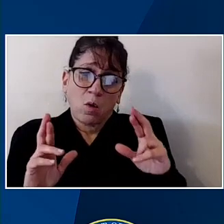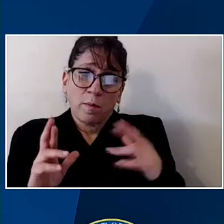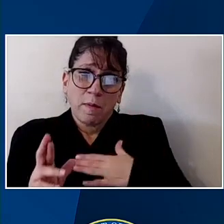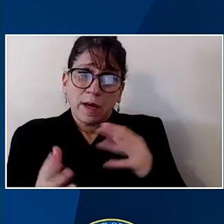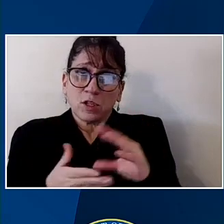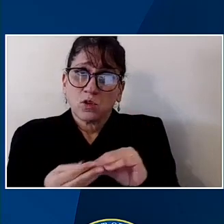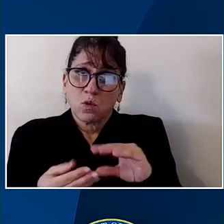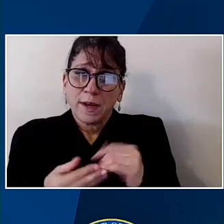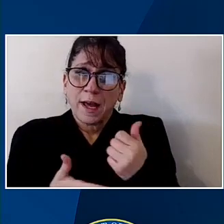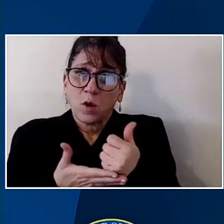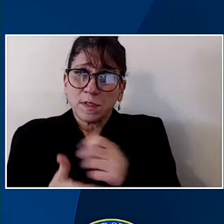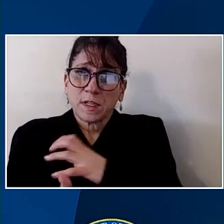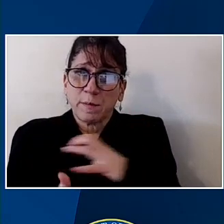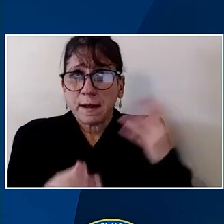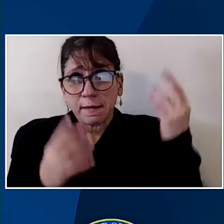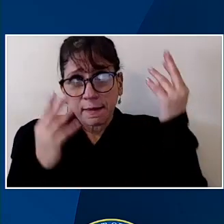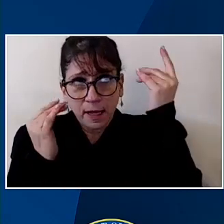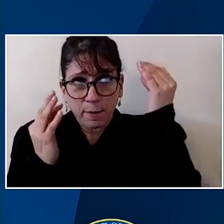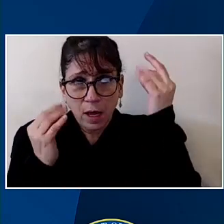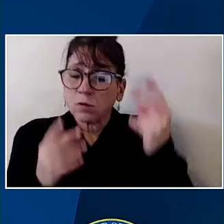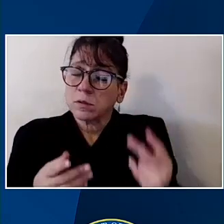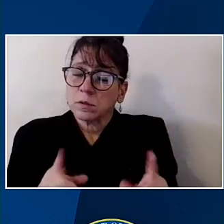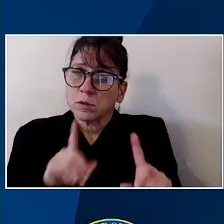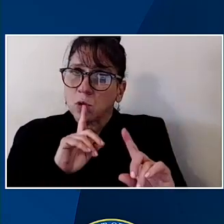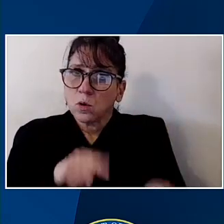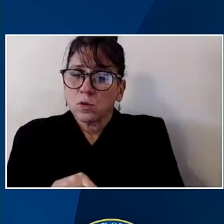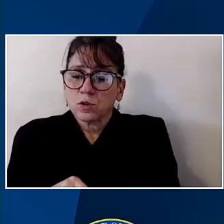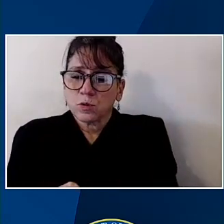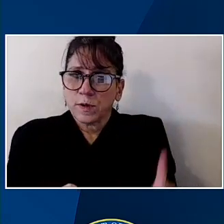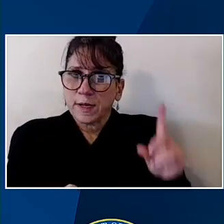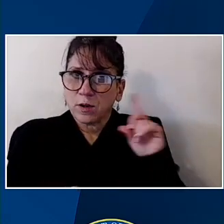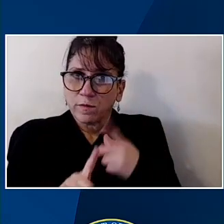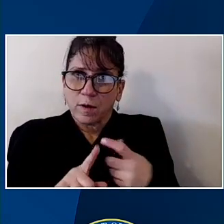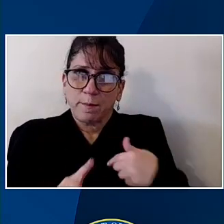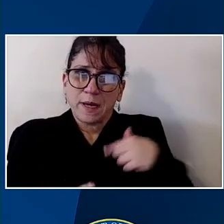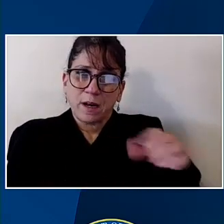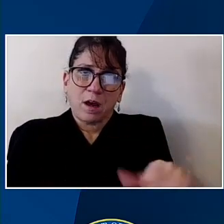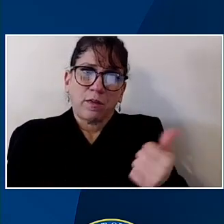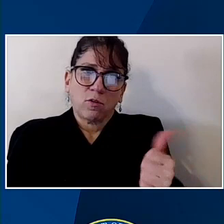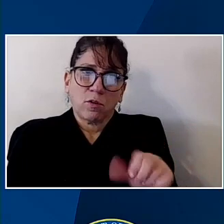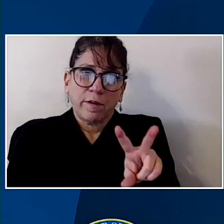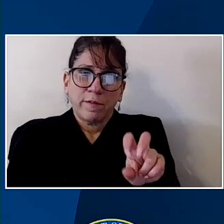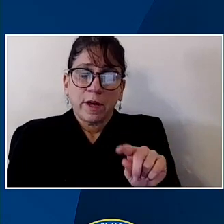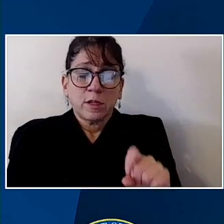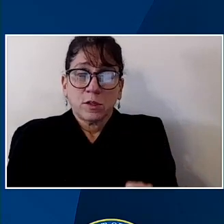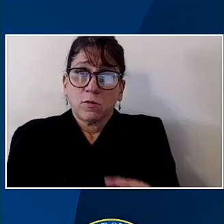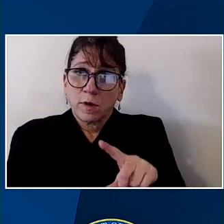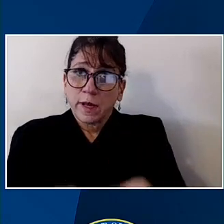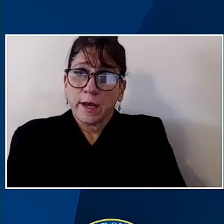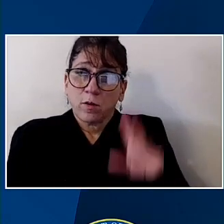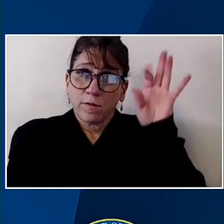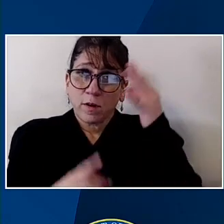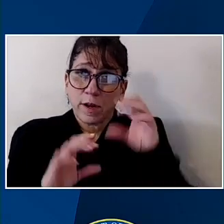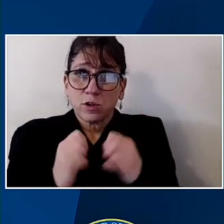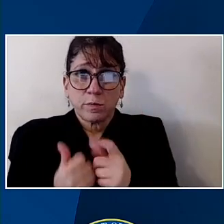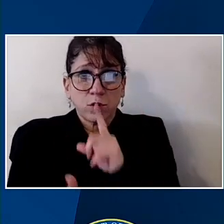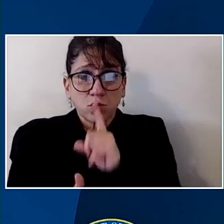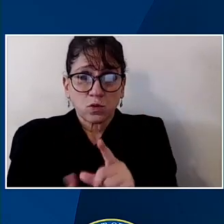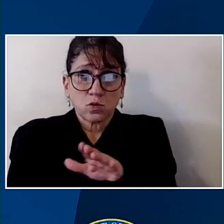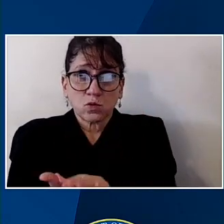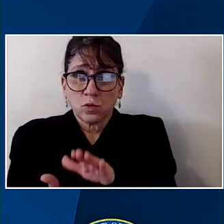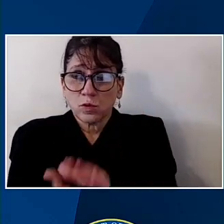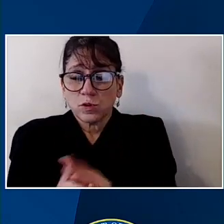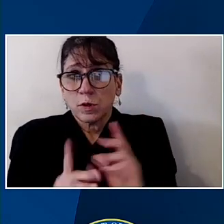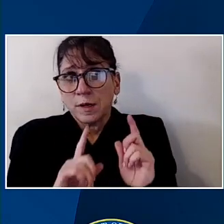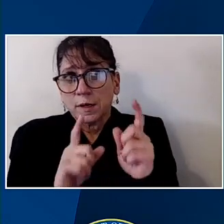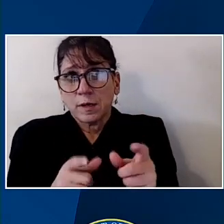committee think through solutions as you hear from me and other veterans who rely on federal agencies to make sure schools are offering solid